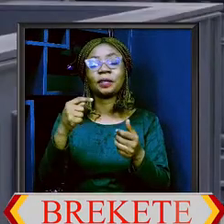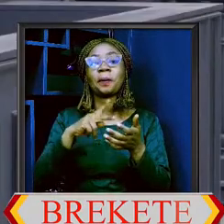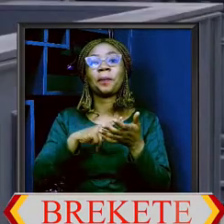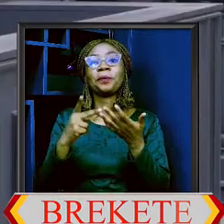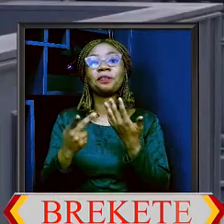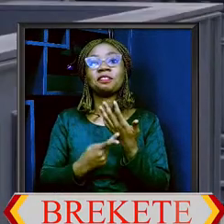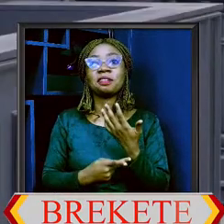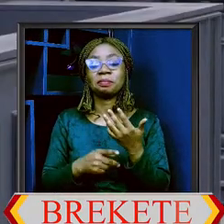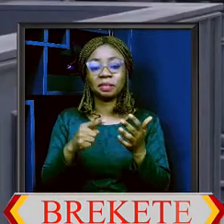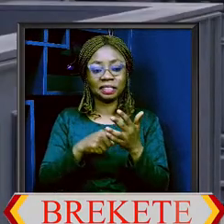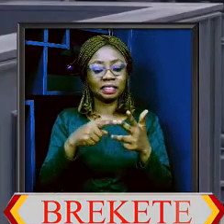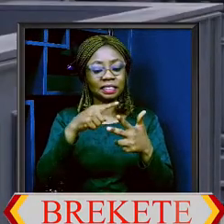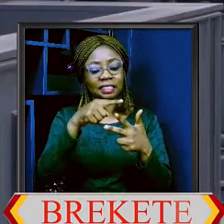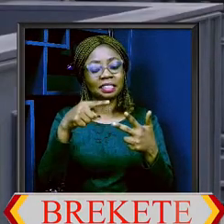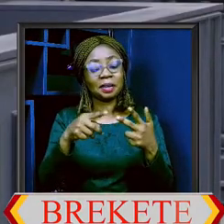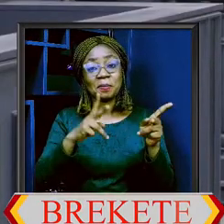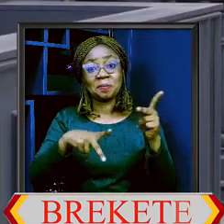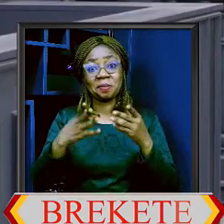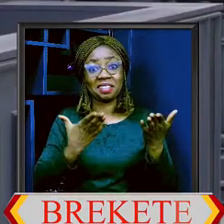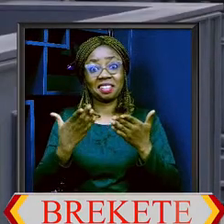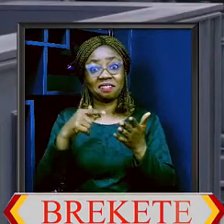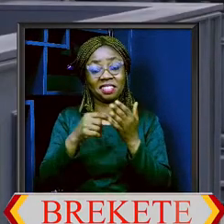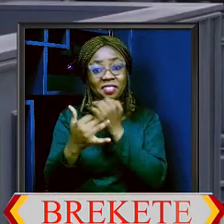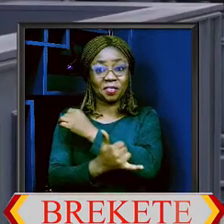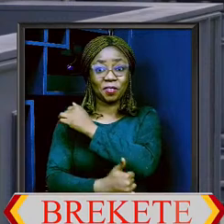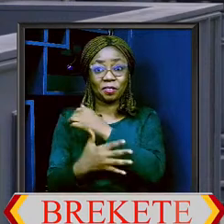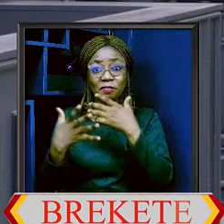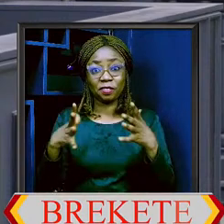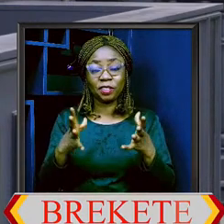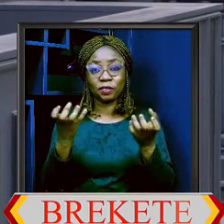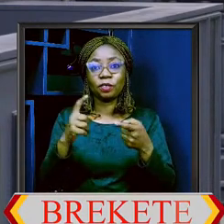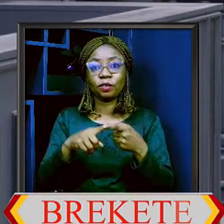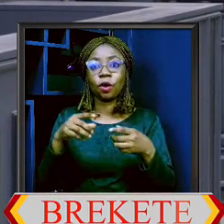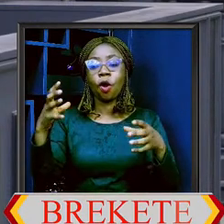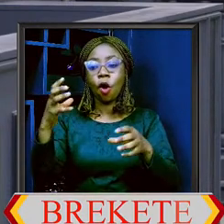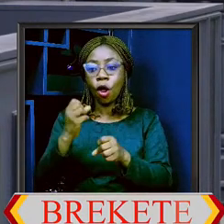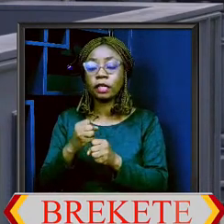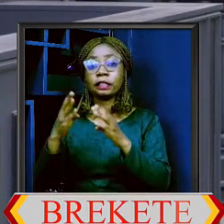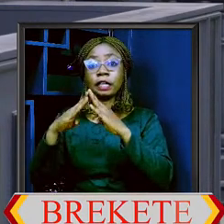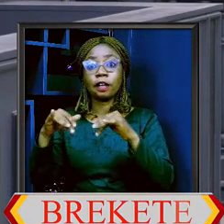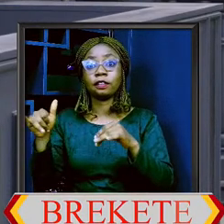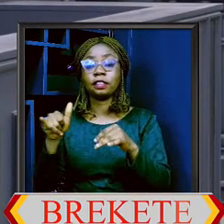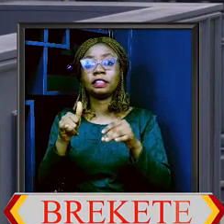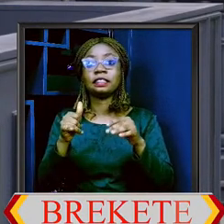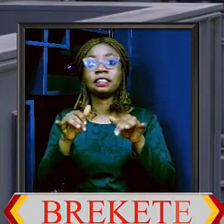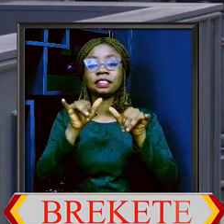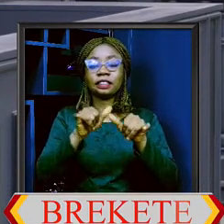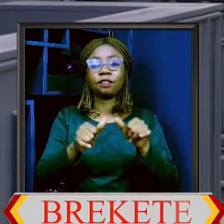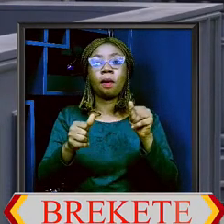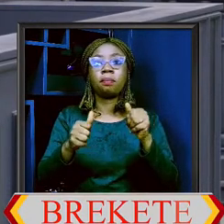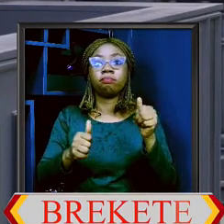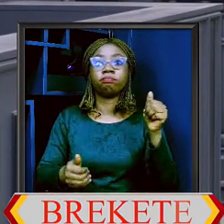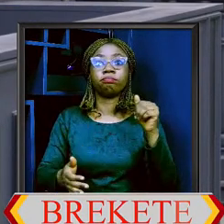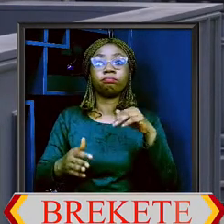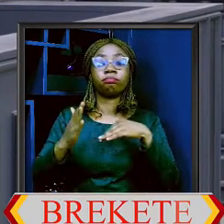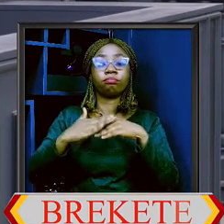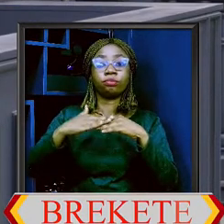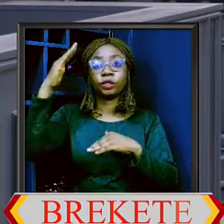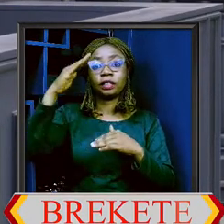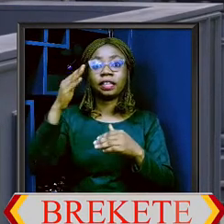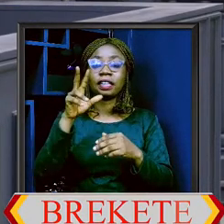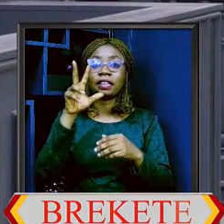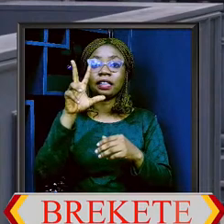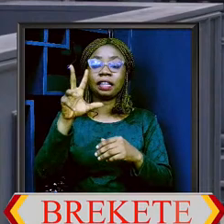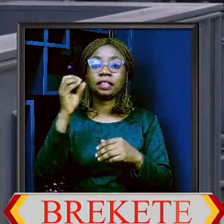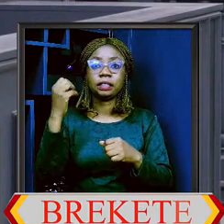people serve this country finish they won't collect the house where they don't stay for more than 20 years some more than 30 years make